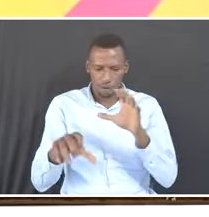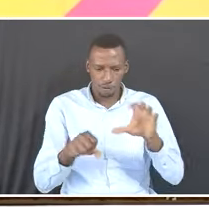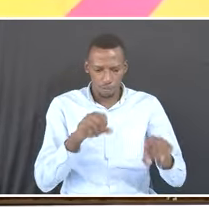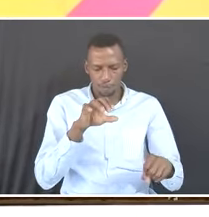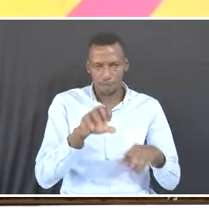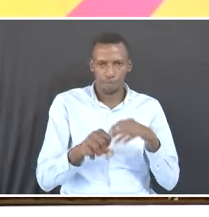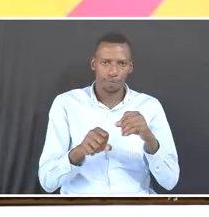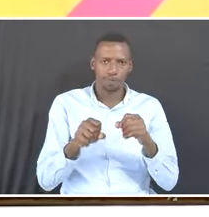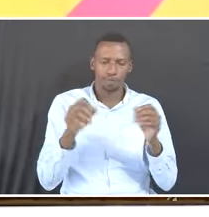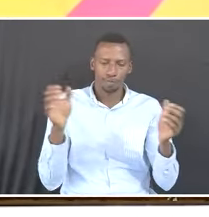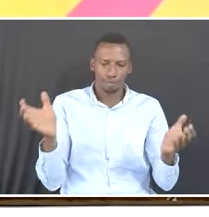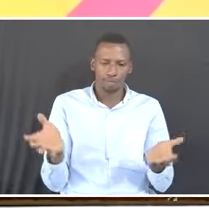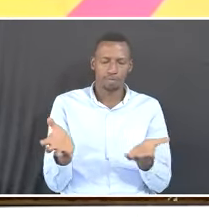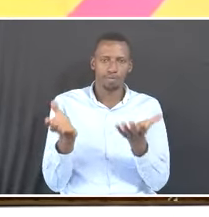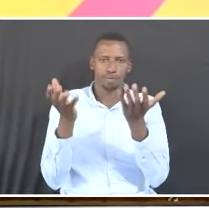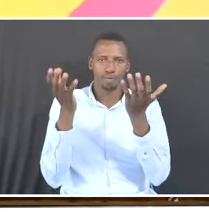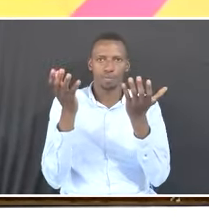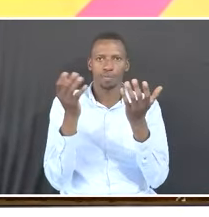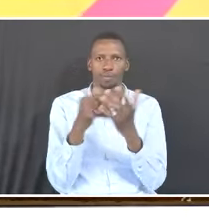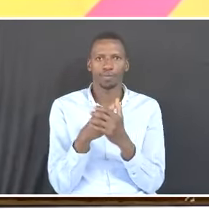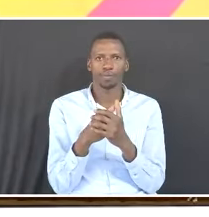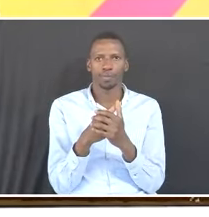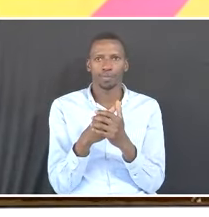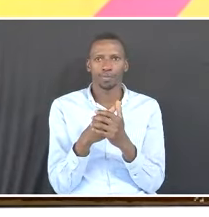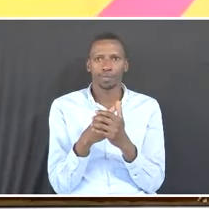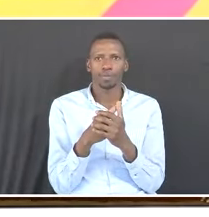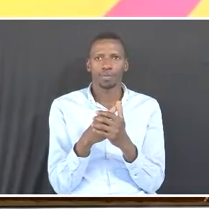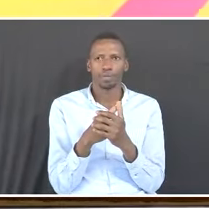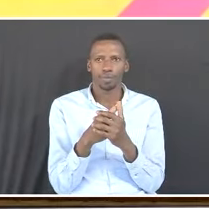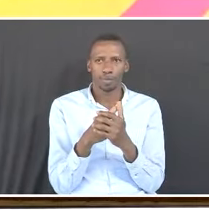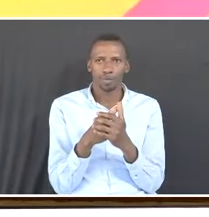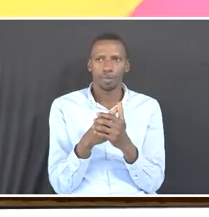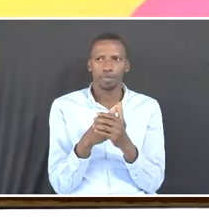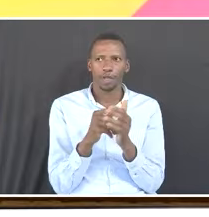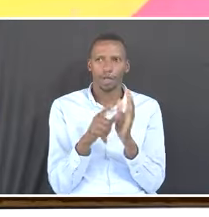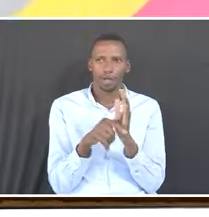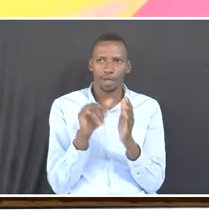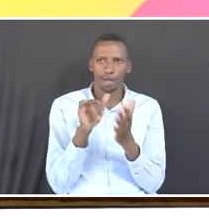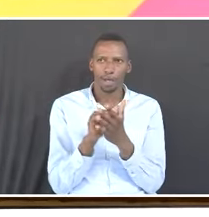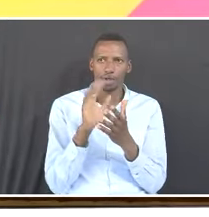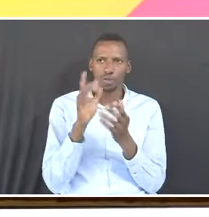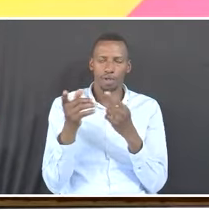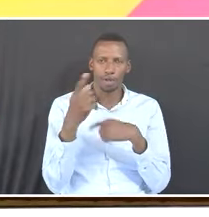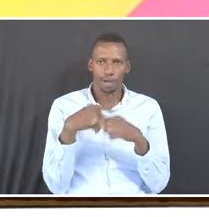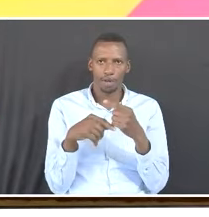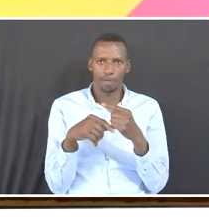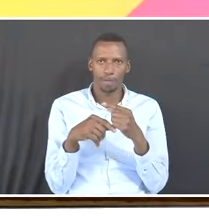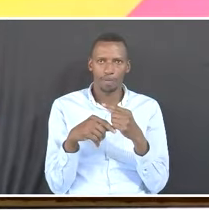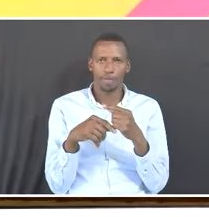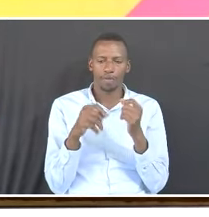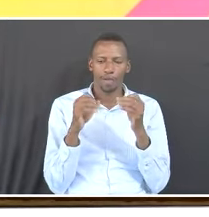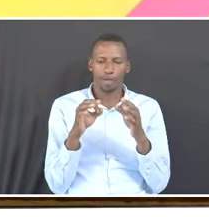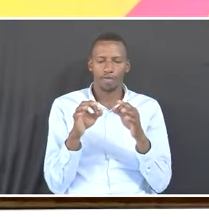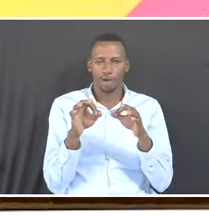to repentance and offers of pardon may be given. Yet a time will come when the account will be